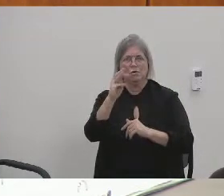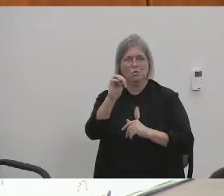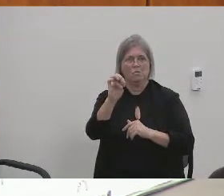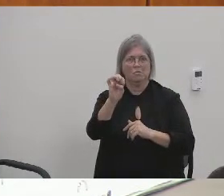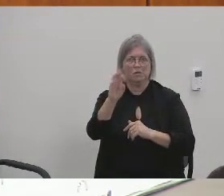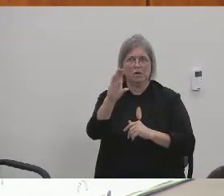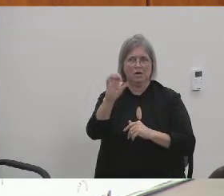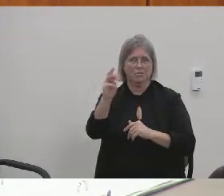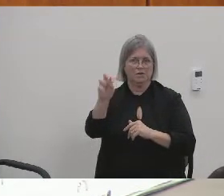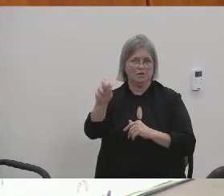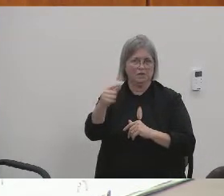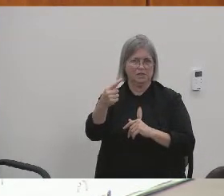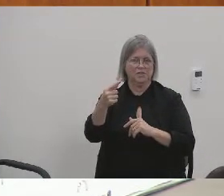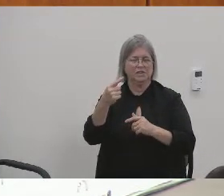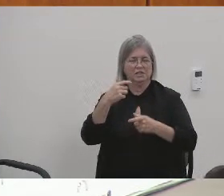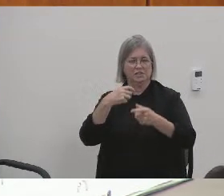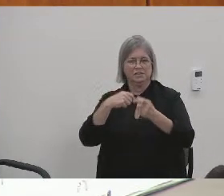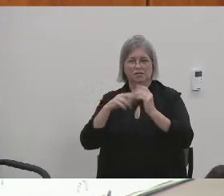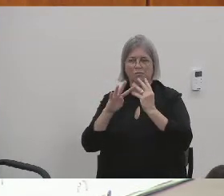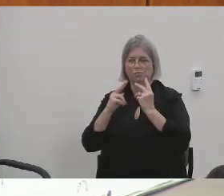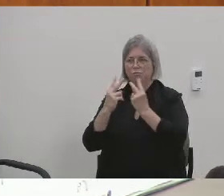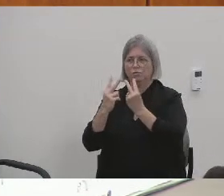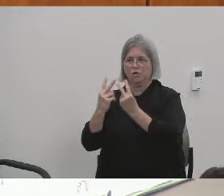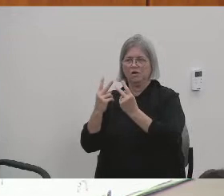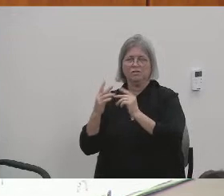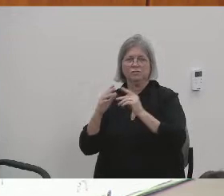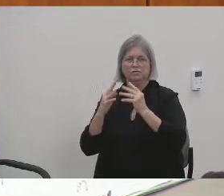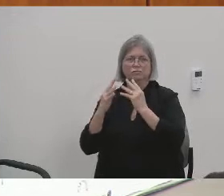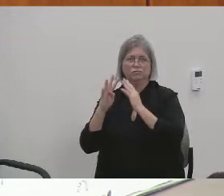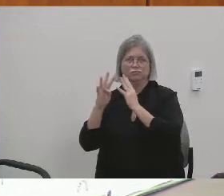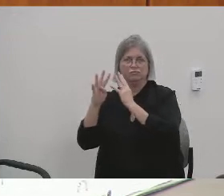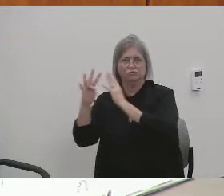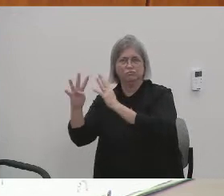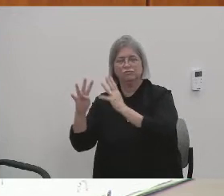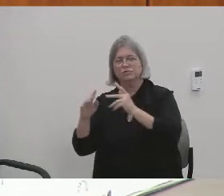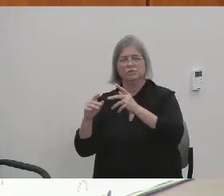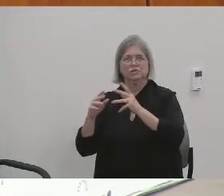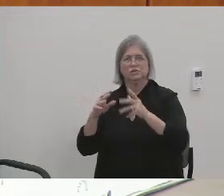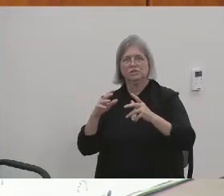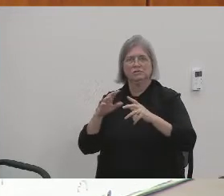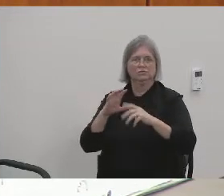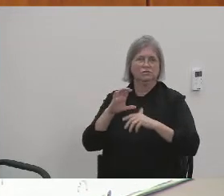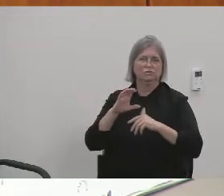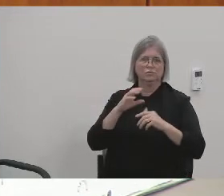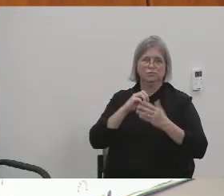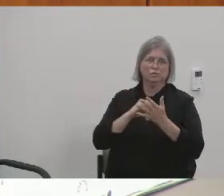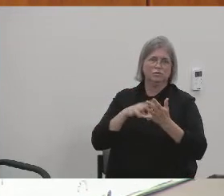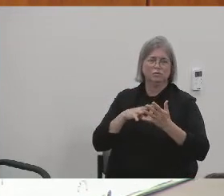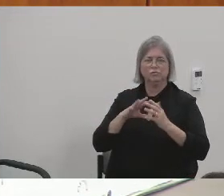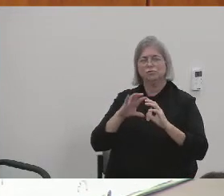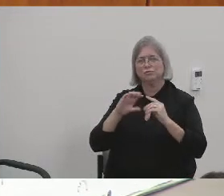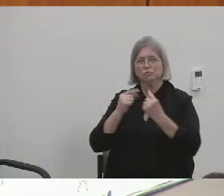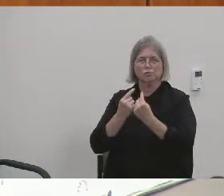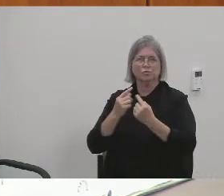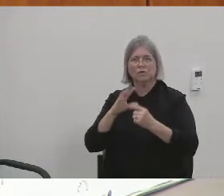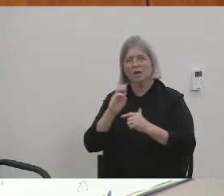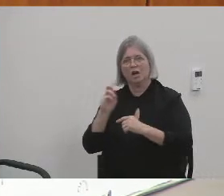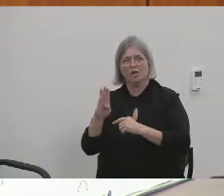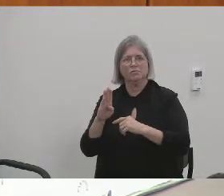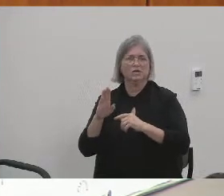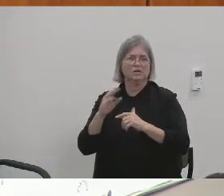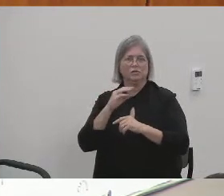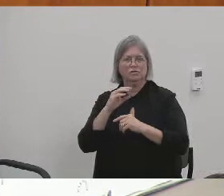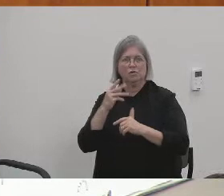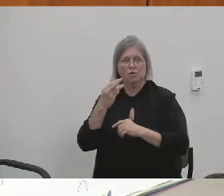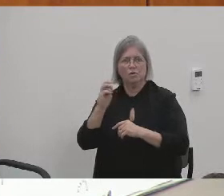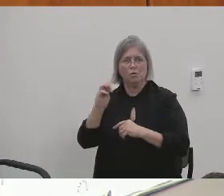homecoming parade. Instead of parading through the street, student groups, clubs, extracurriculars, sports teams, and the homecoming court were